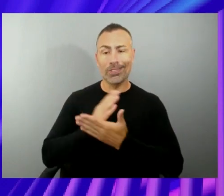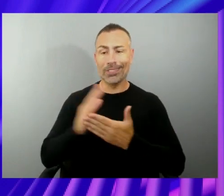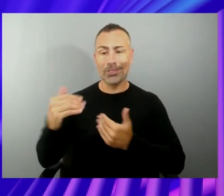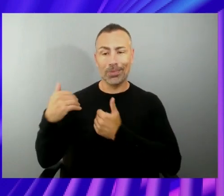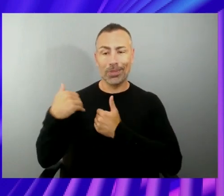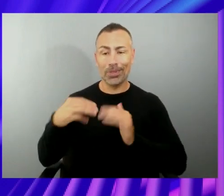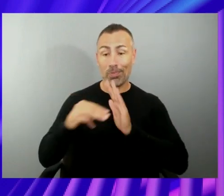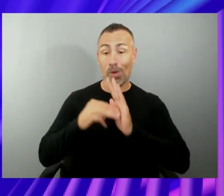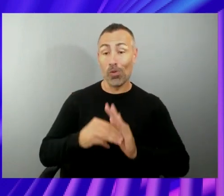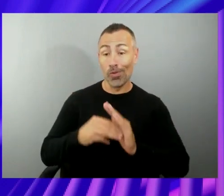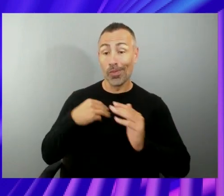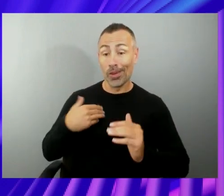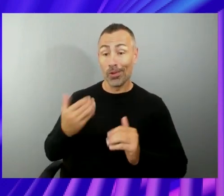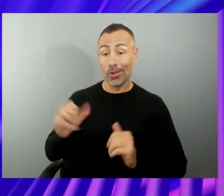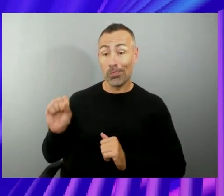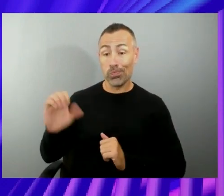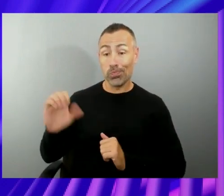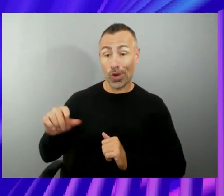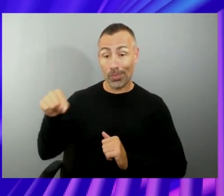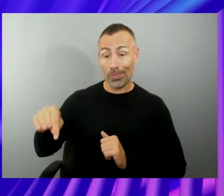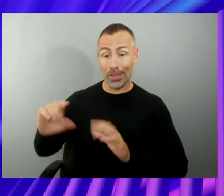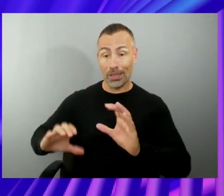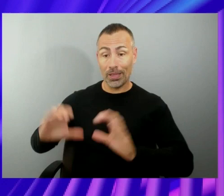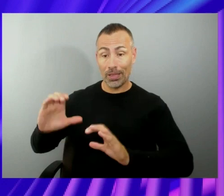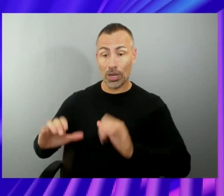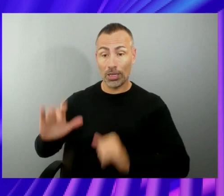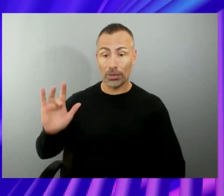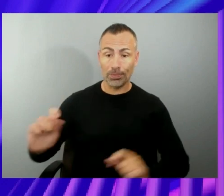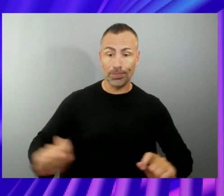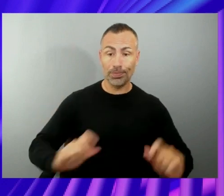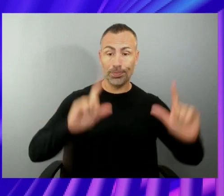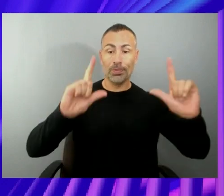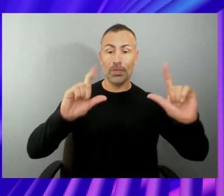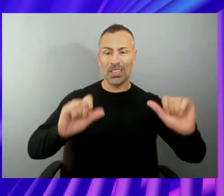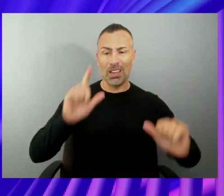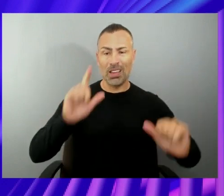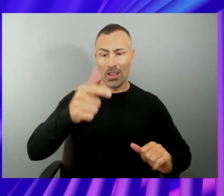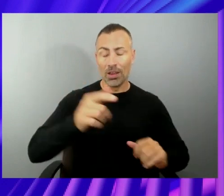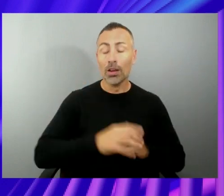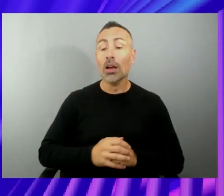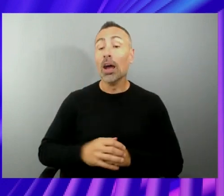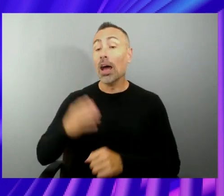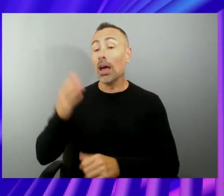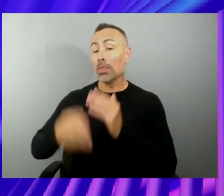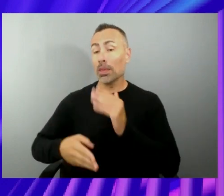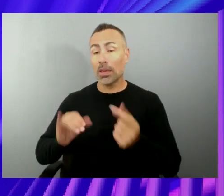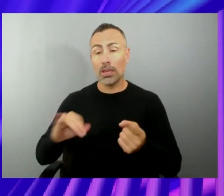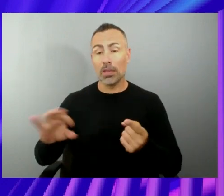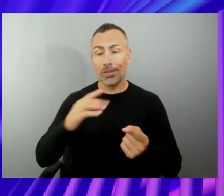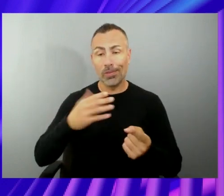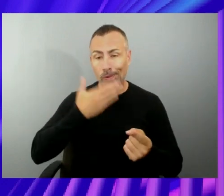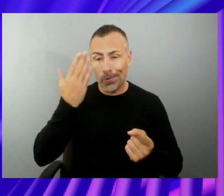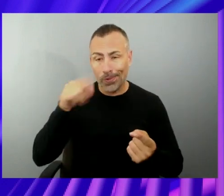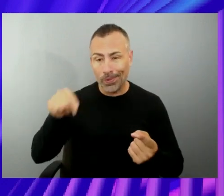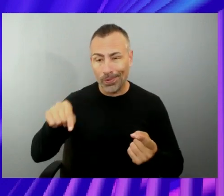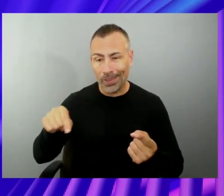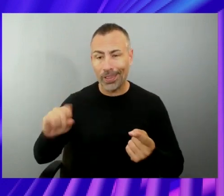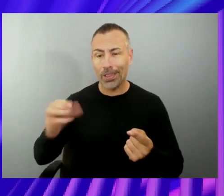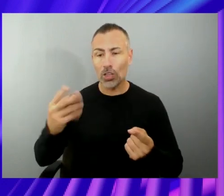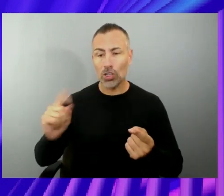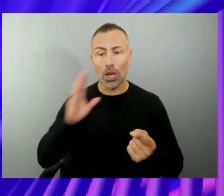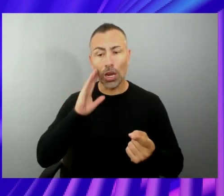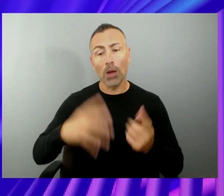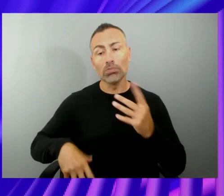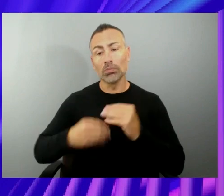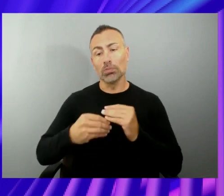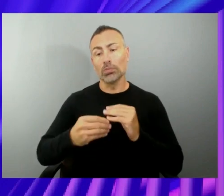dropped. We'll wrap it up at the end though if they're not getting put in there. So the